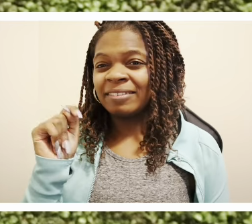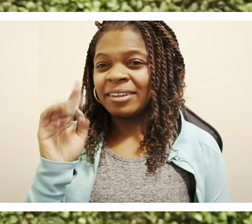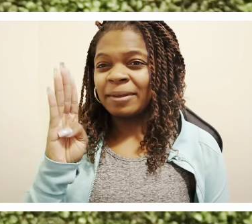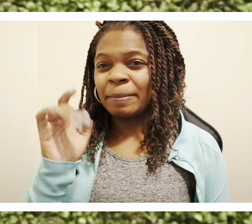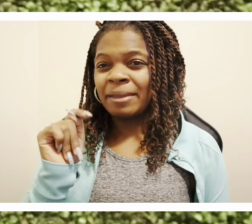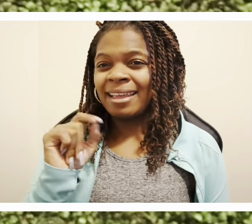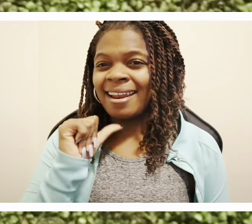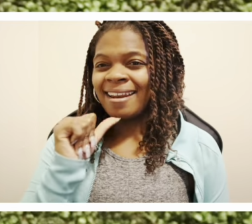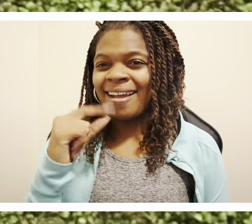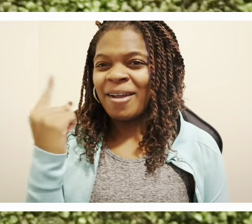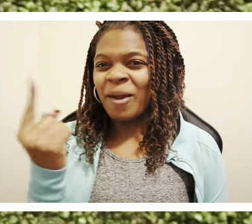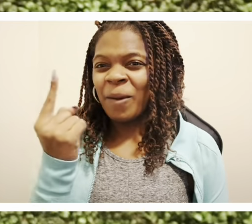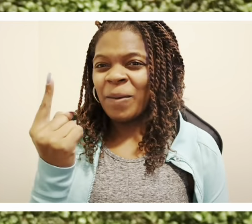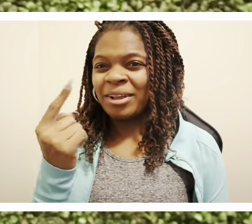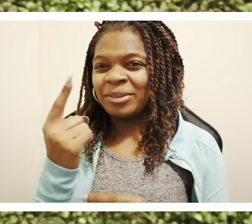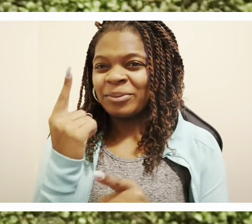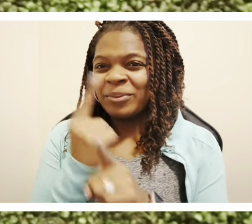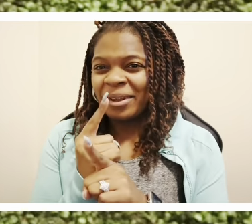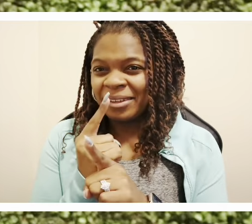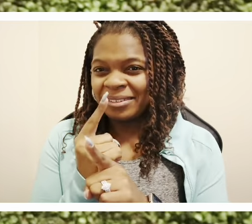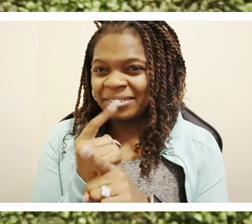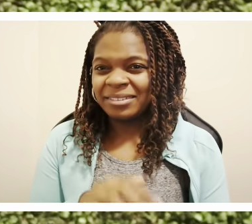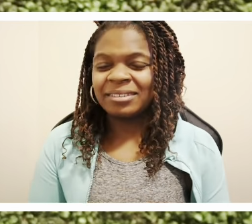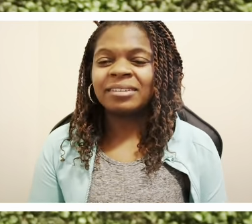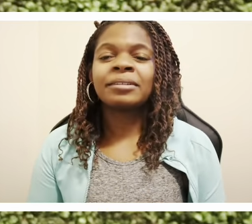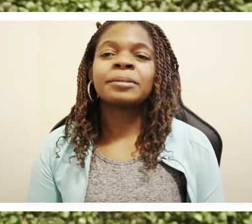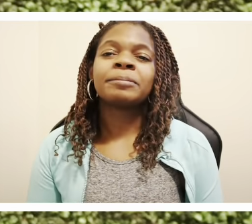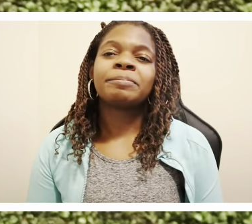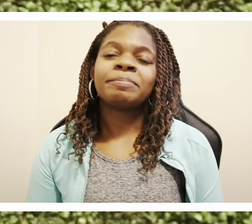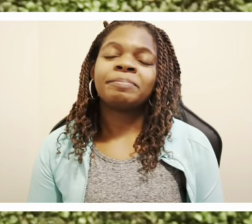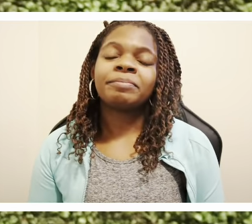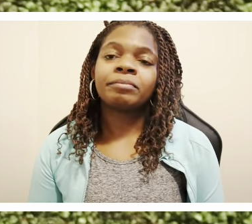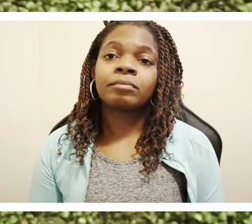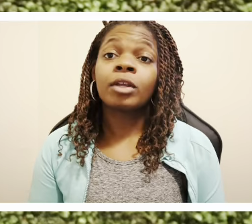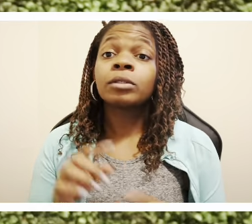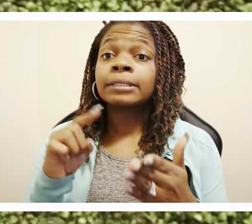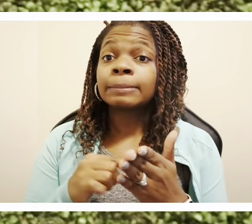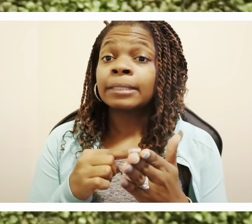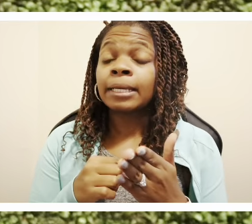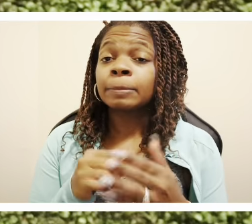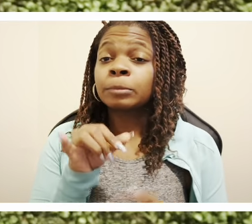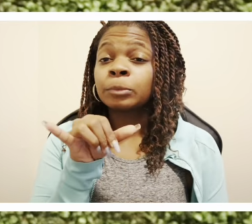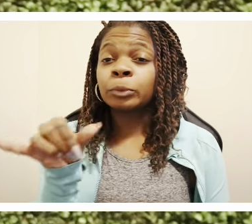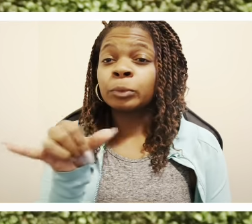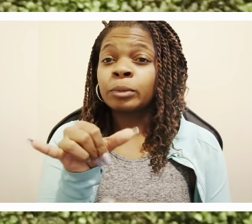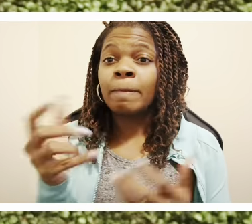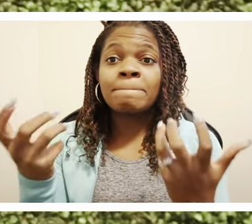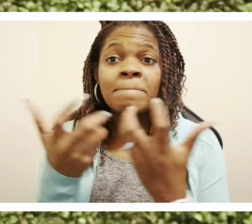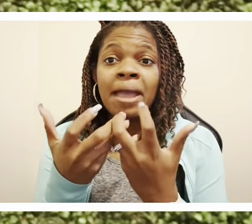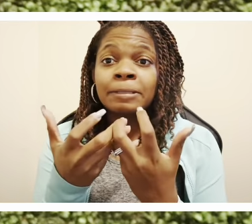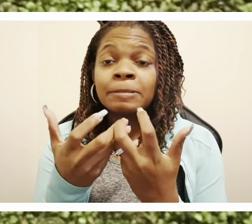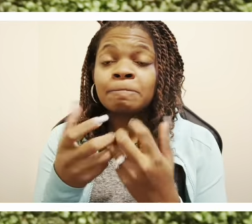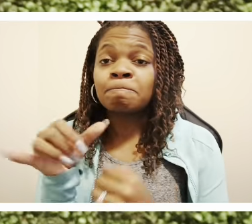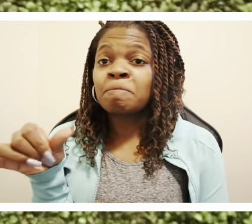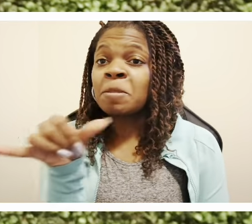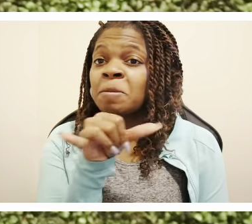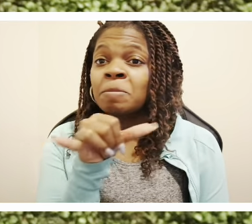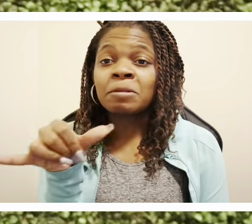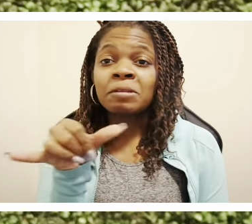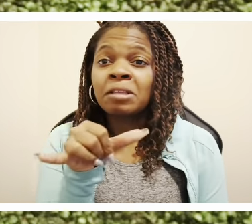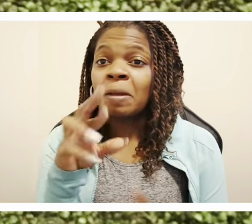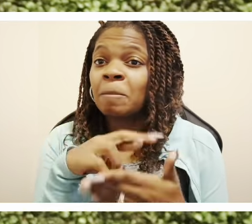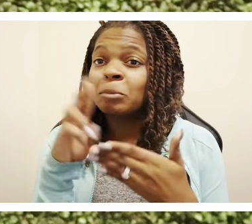a little off than the Apple Watch. Now sometimes they were accurate, like meaning